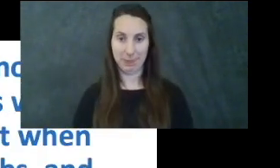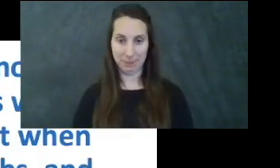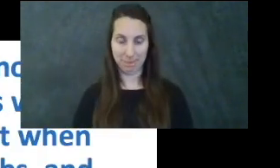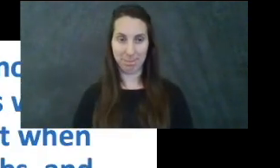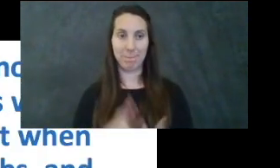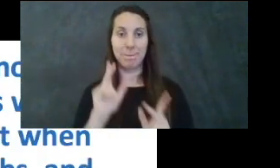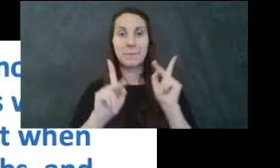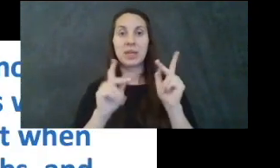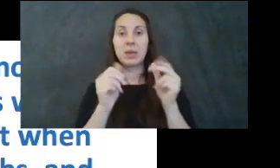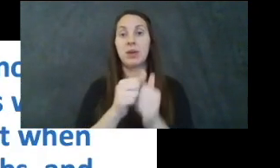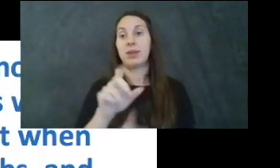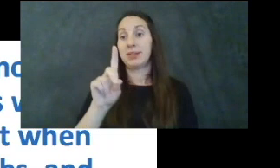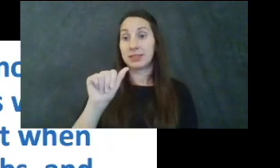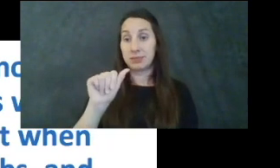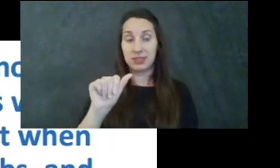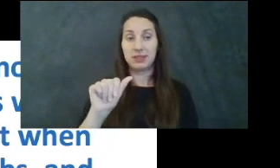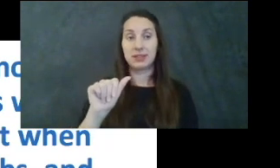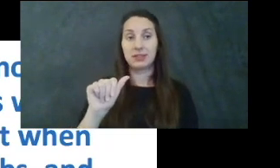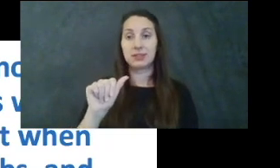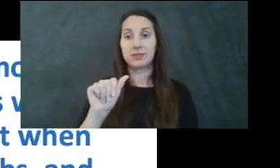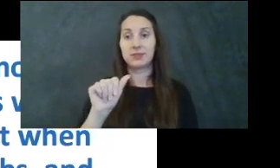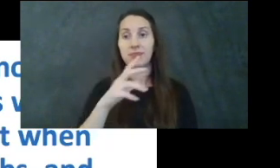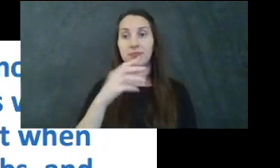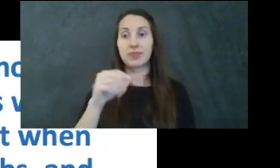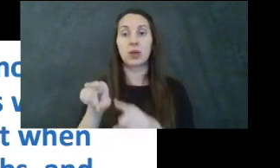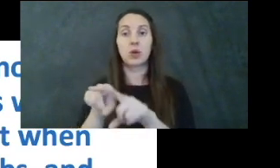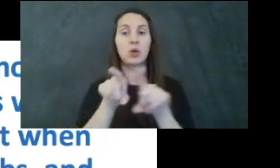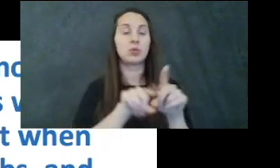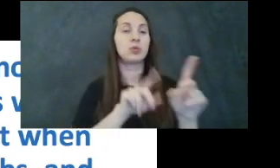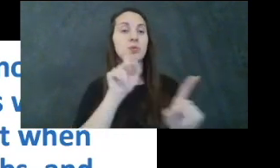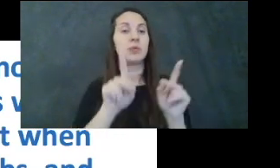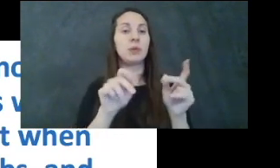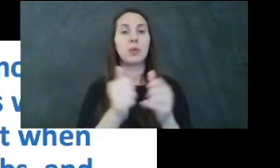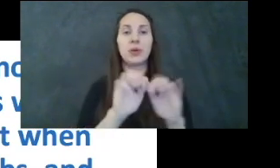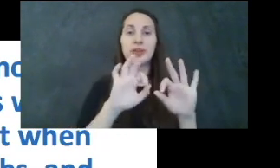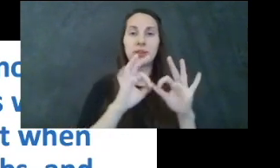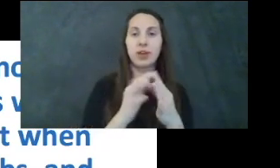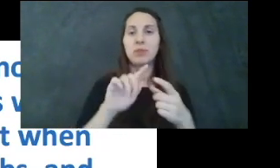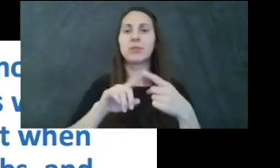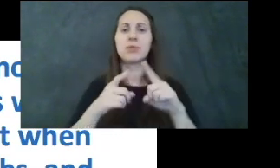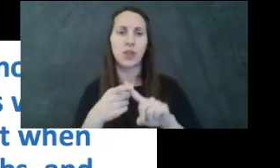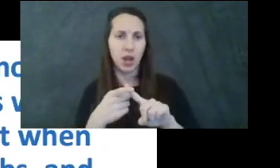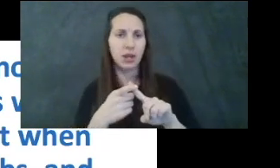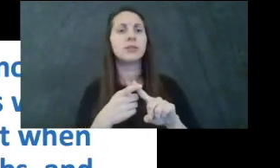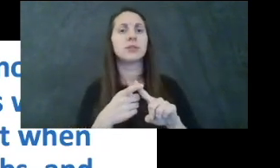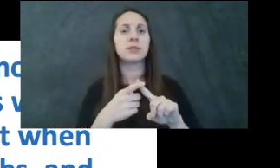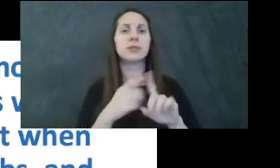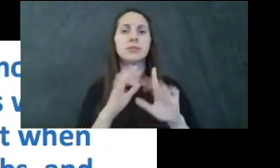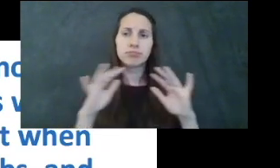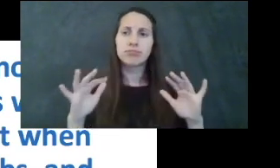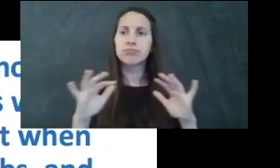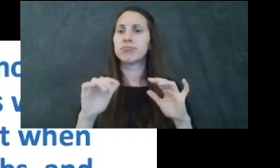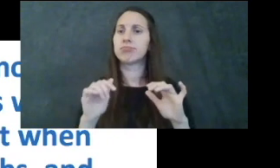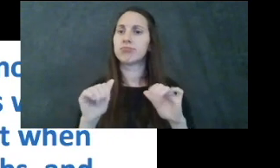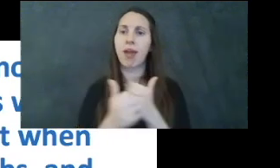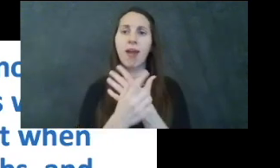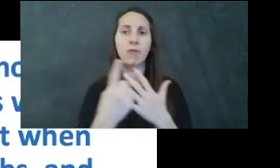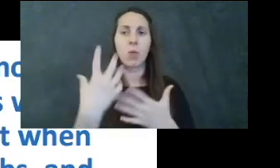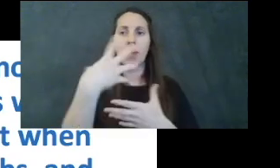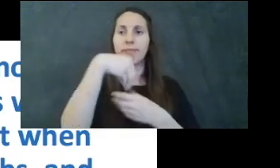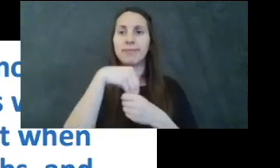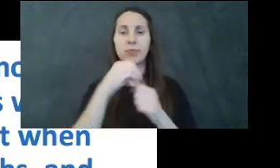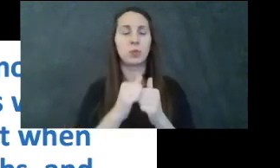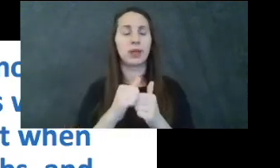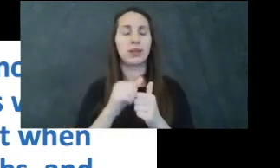people with disabilities and also people with family or friend members and all of the disability community,